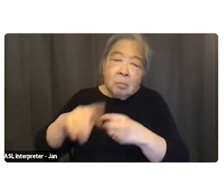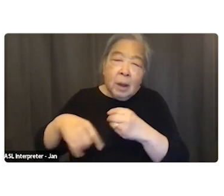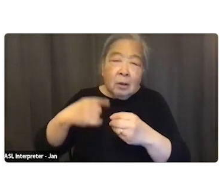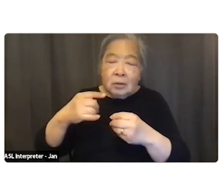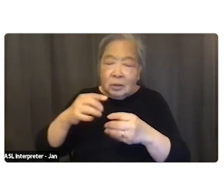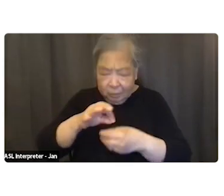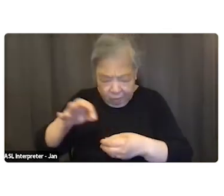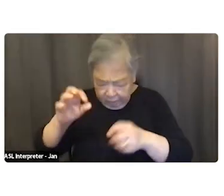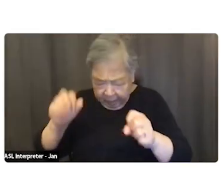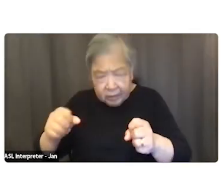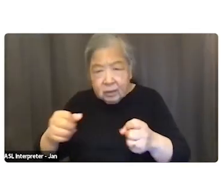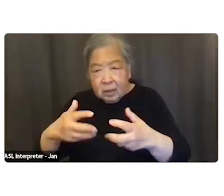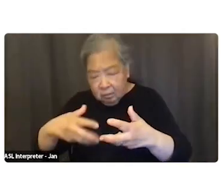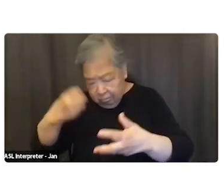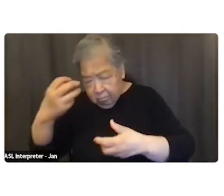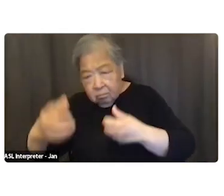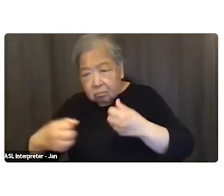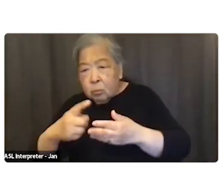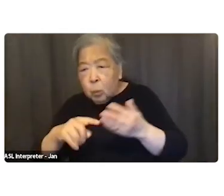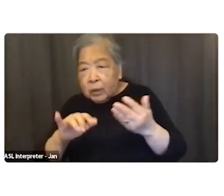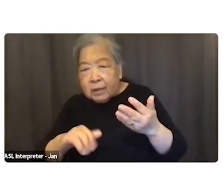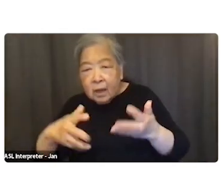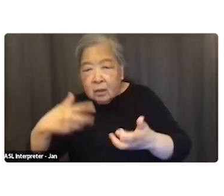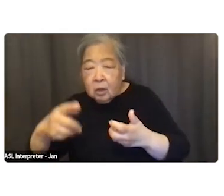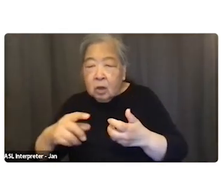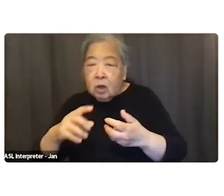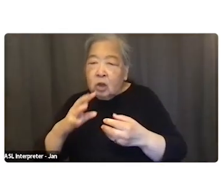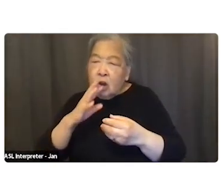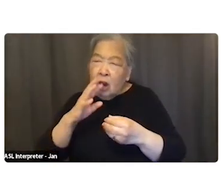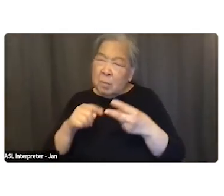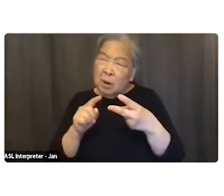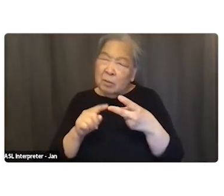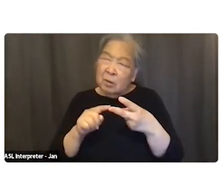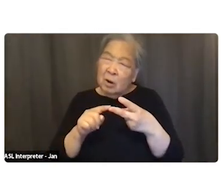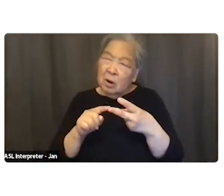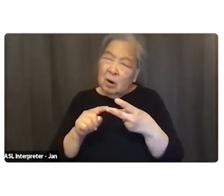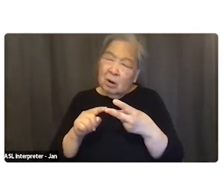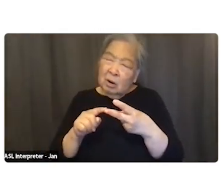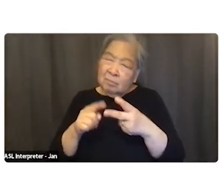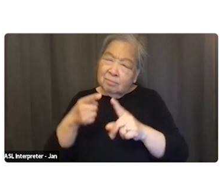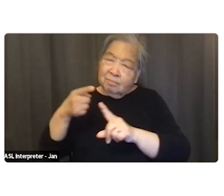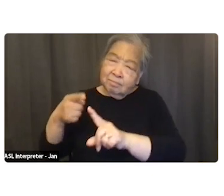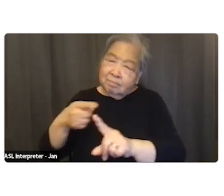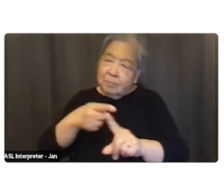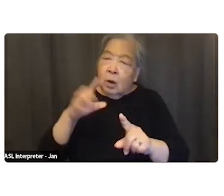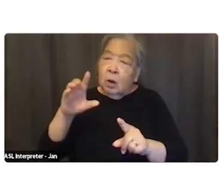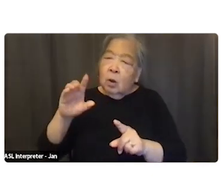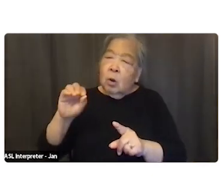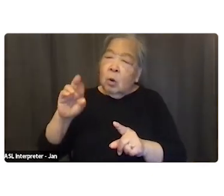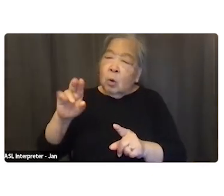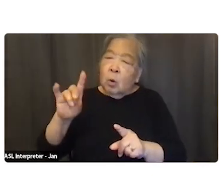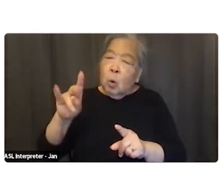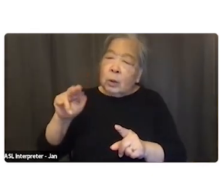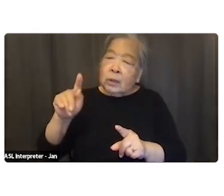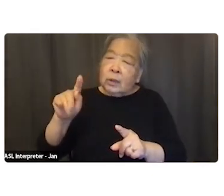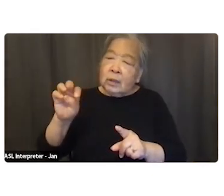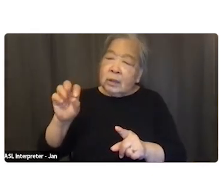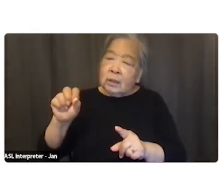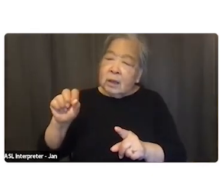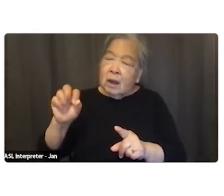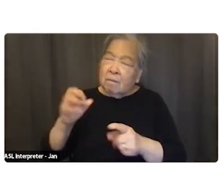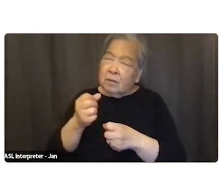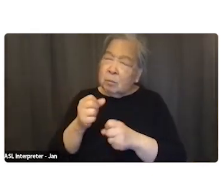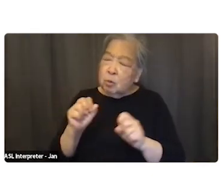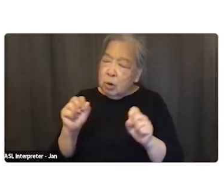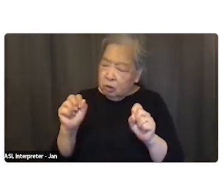it, talking about the coordinates of liberation, right? Giving space for us to kind of think about